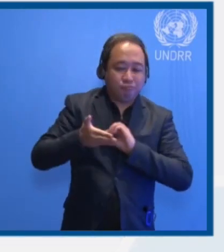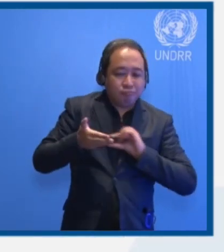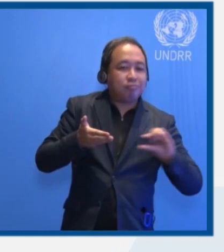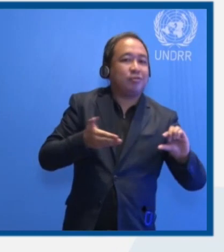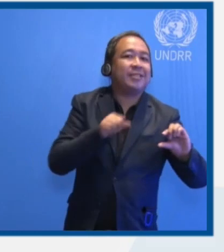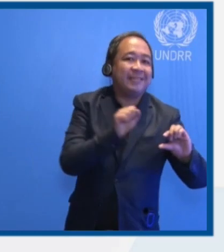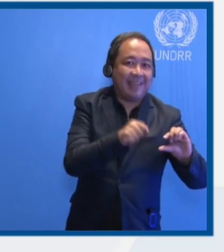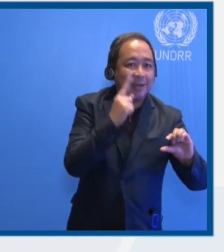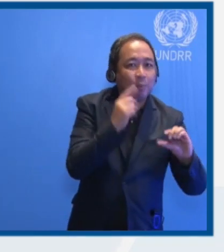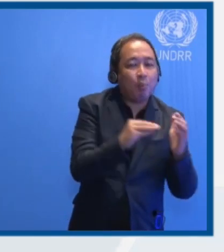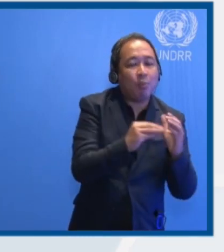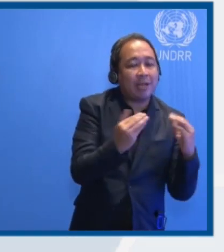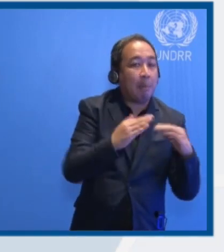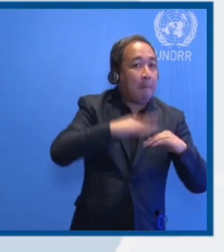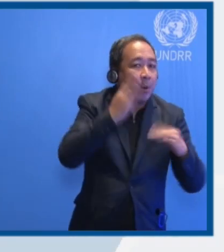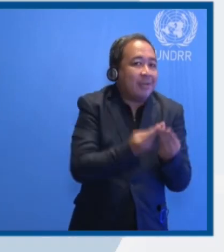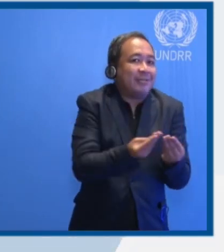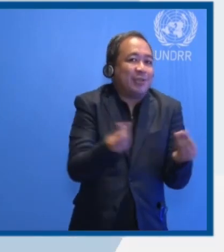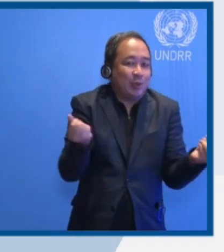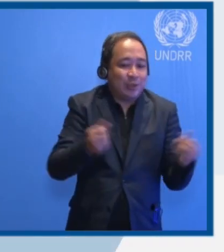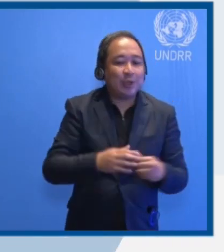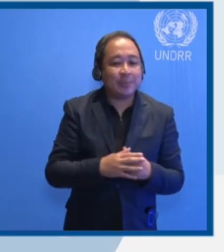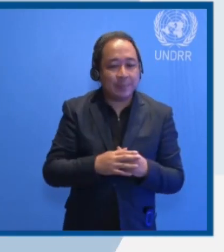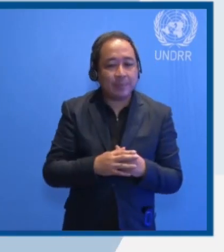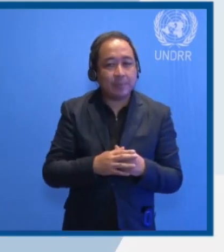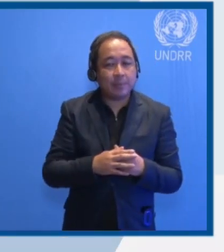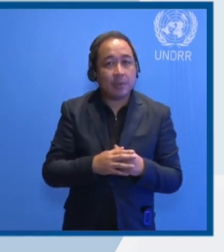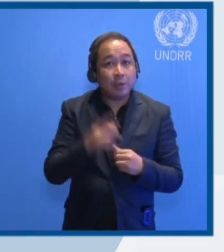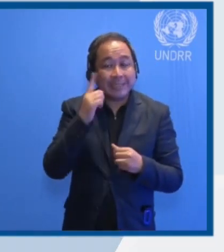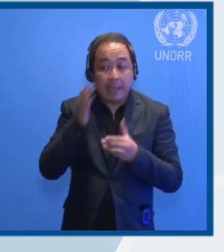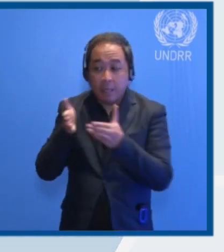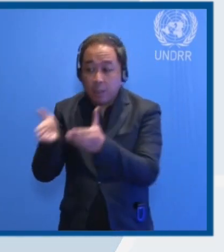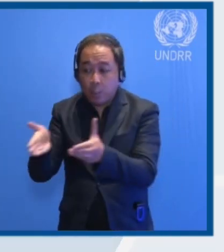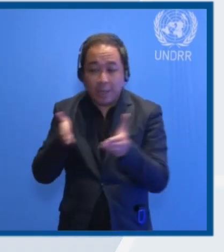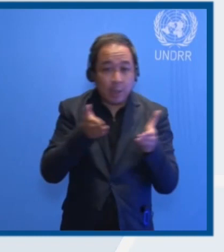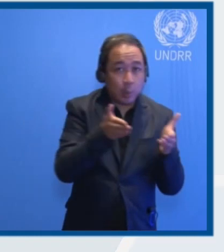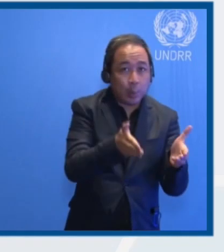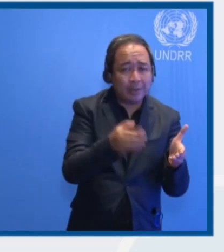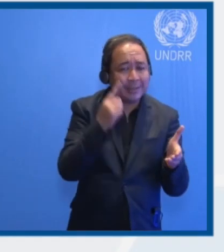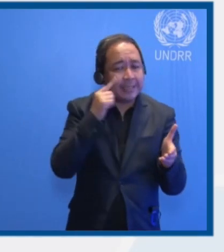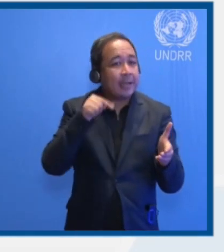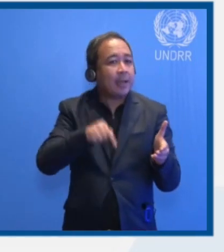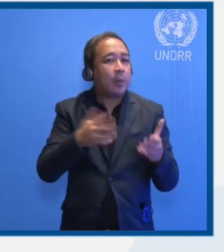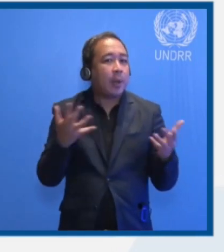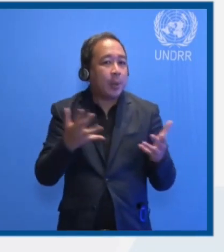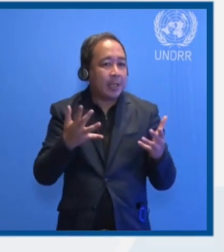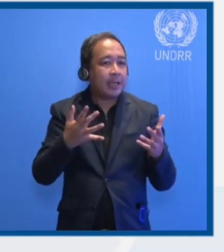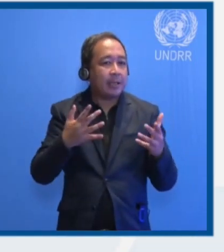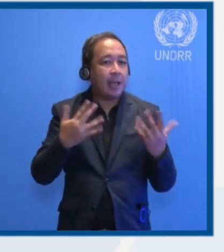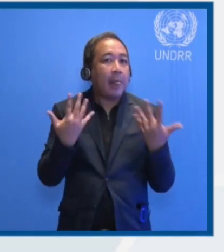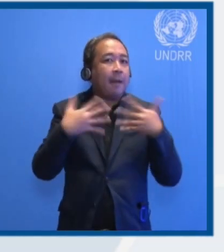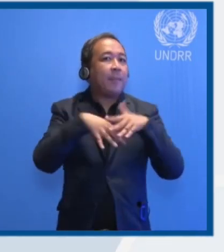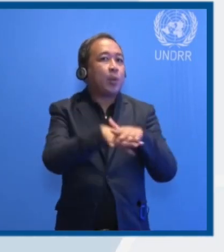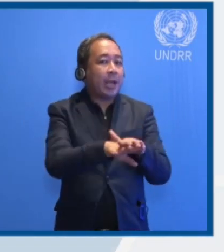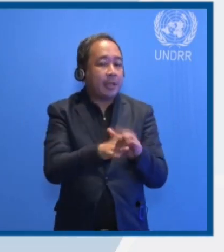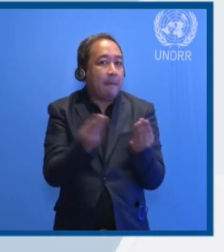blended finance, which can be really catalytic when you're using, first loss guarantees from the public sector to allow